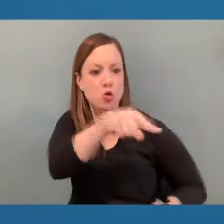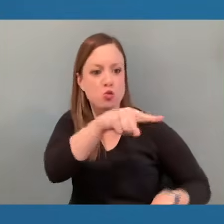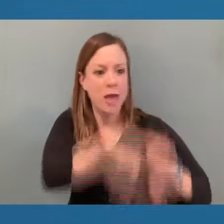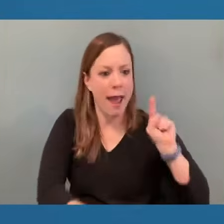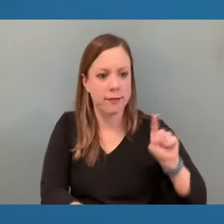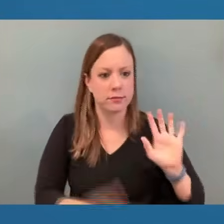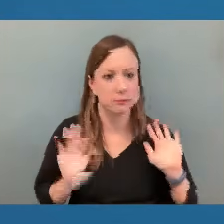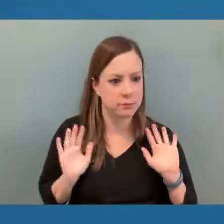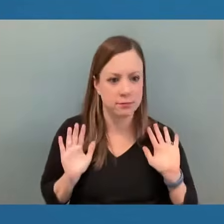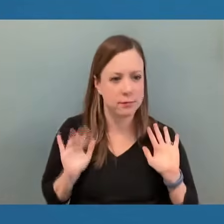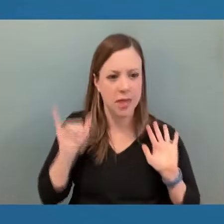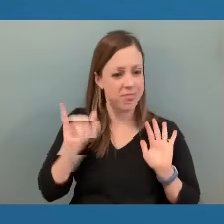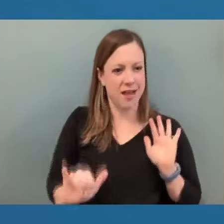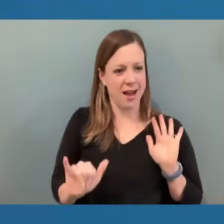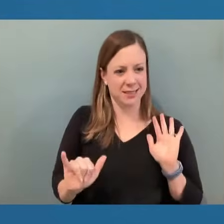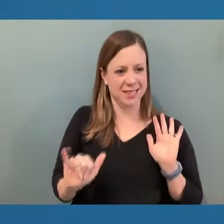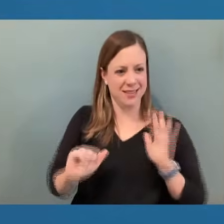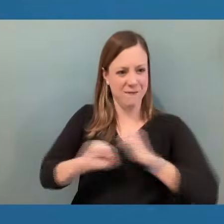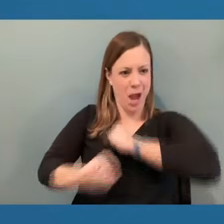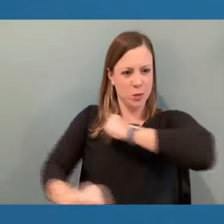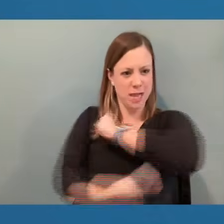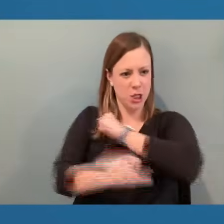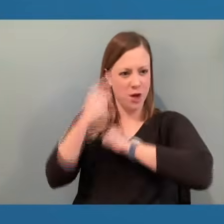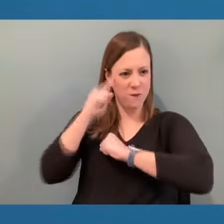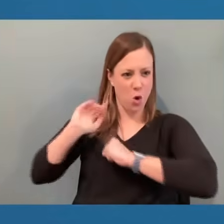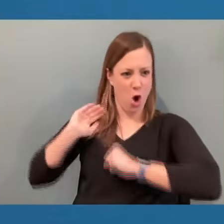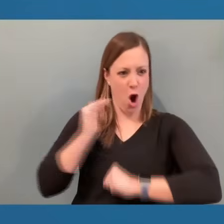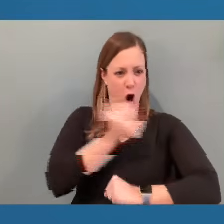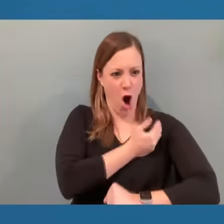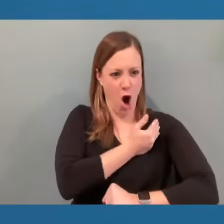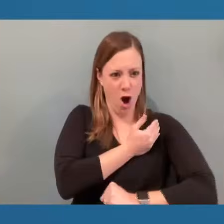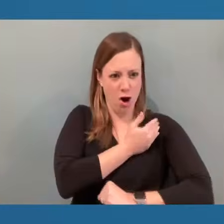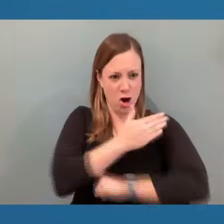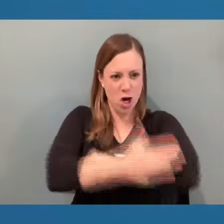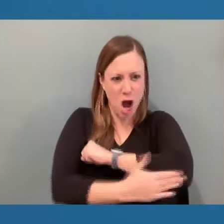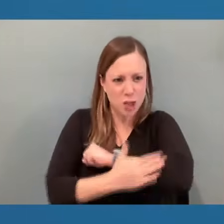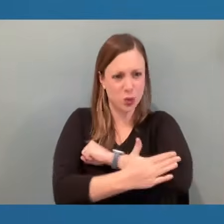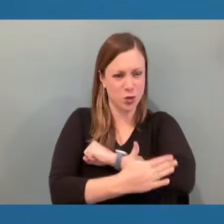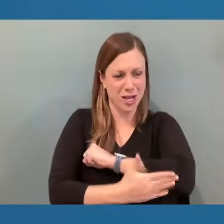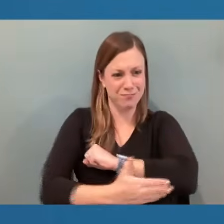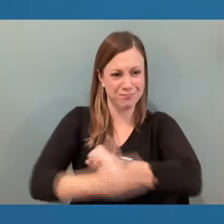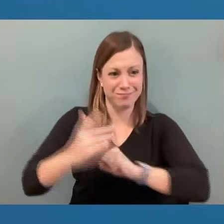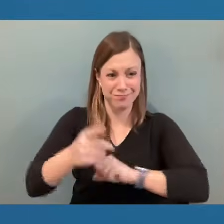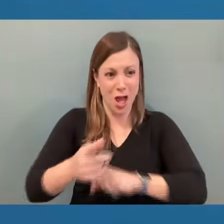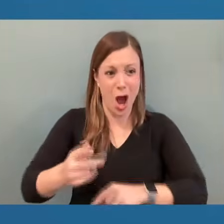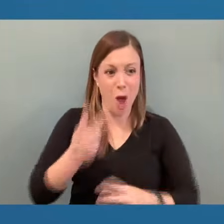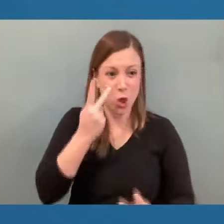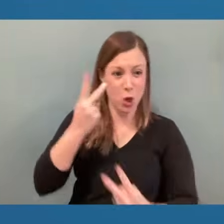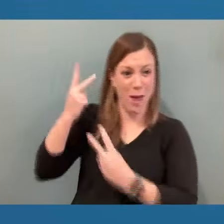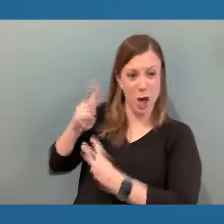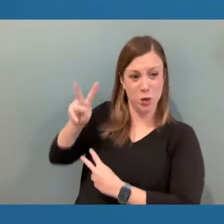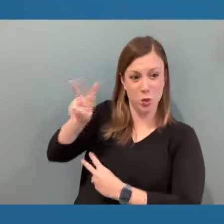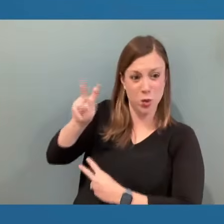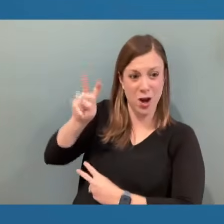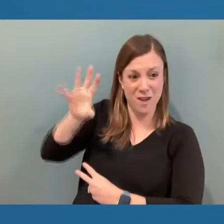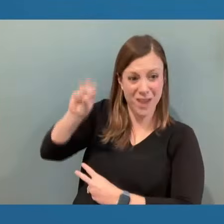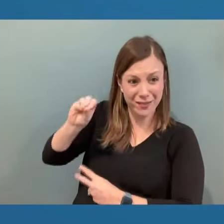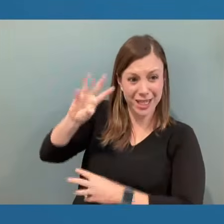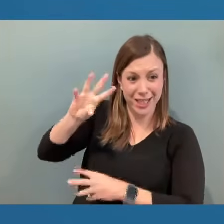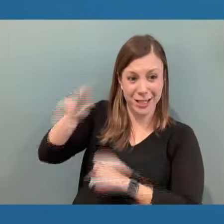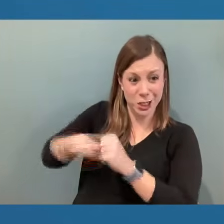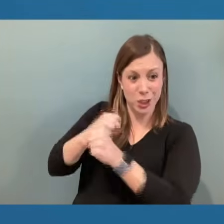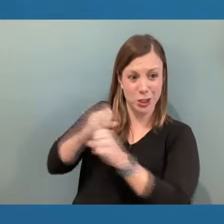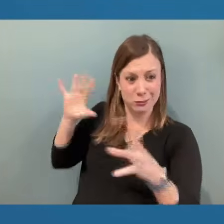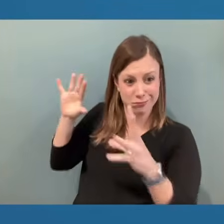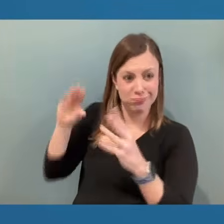foundation of our nation. That's why I went back to 250 years of us honoring the role of individuals